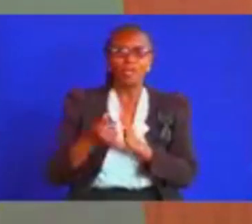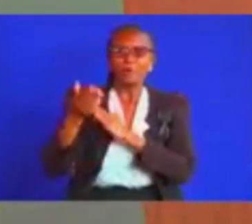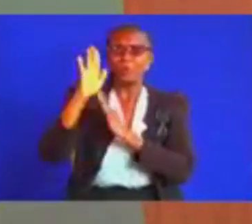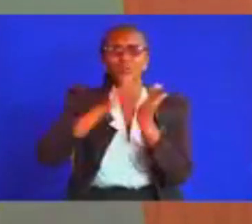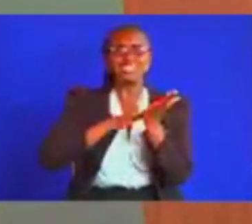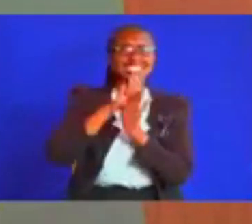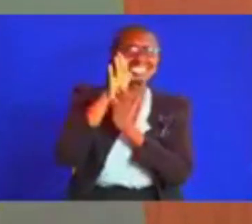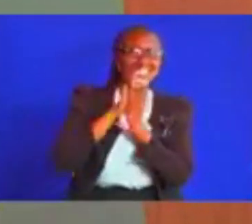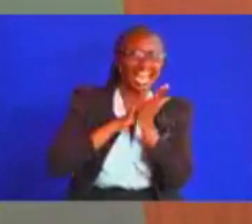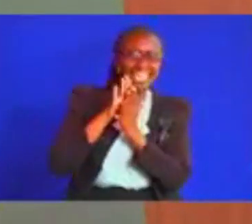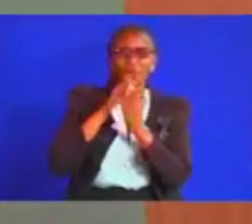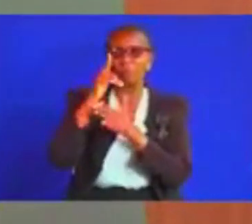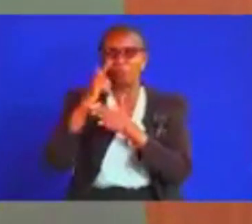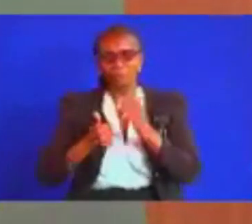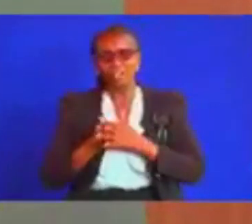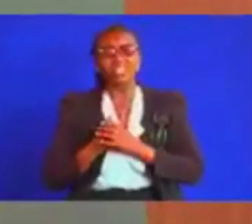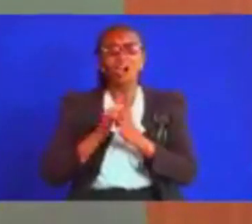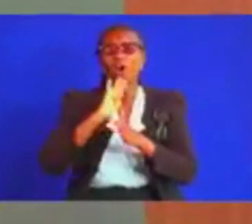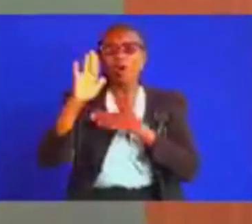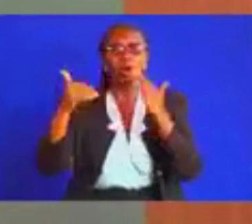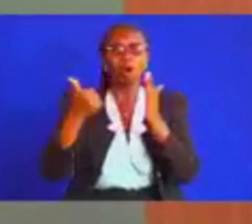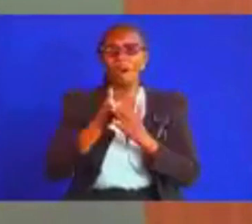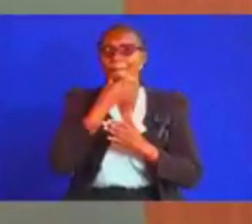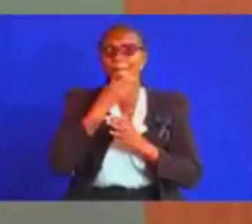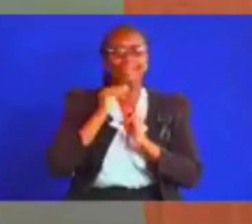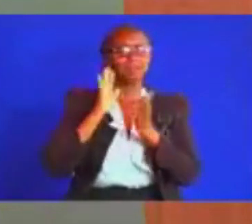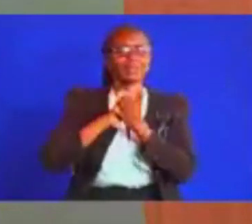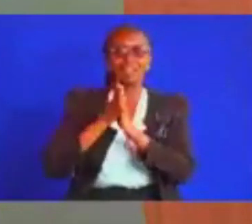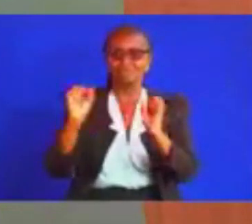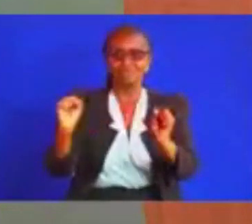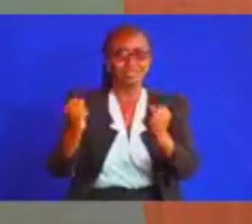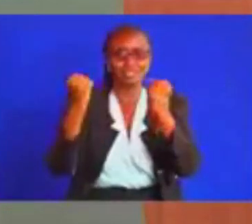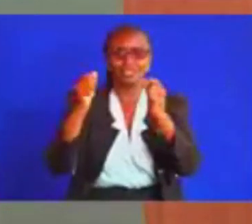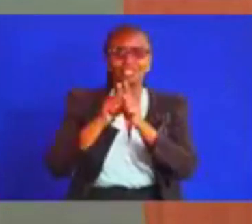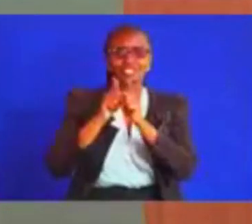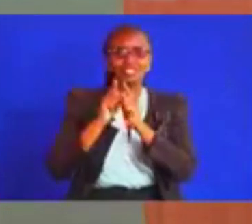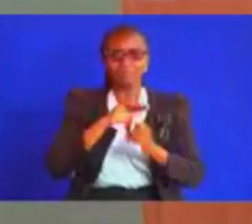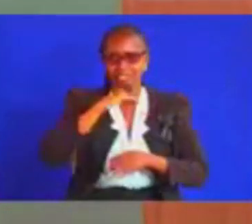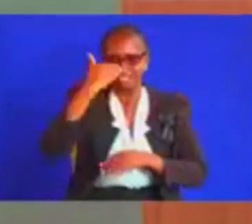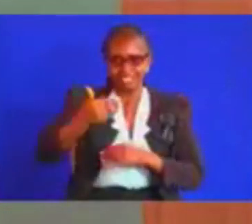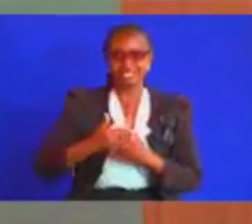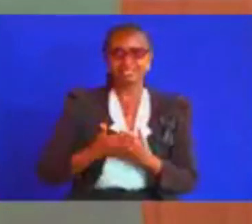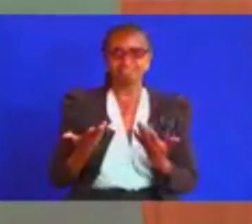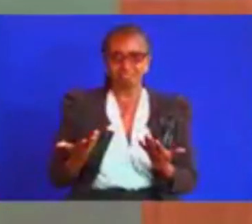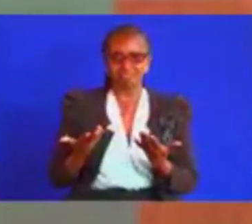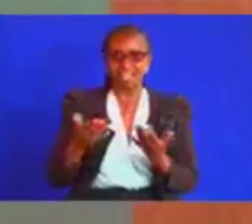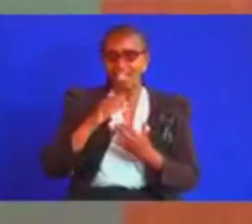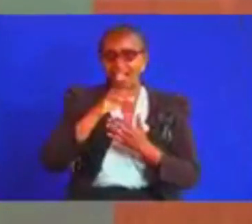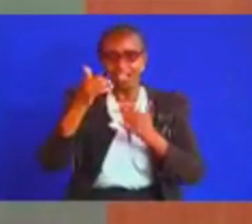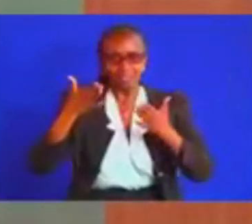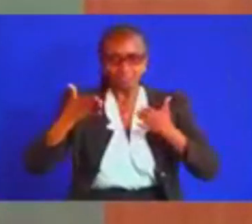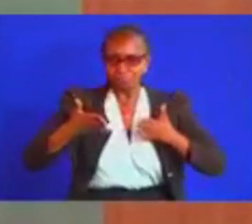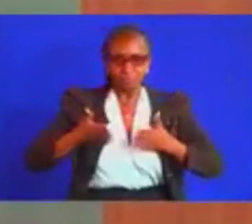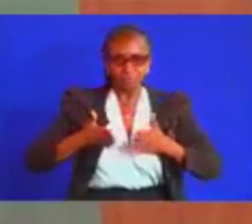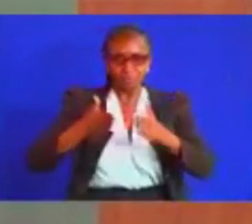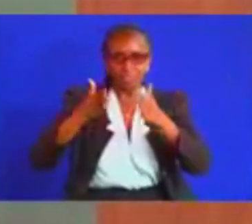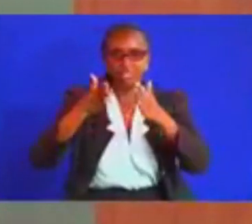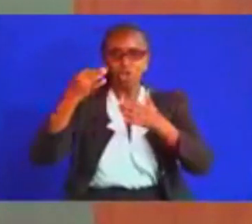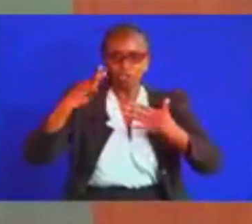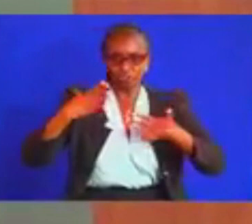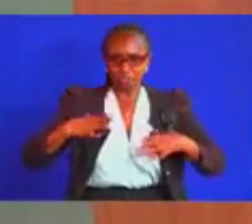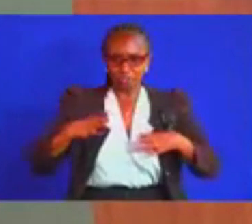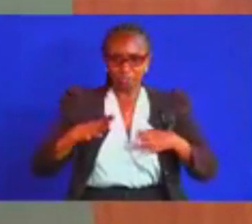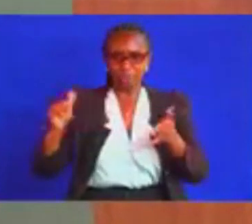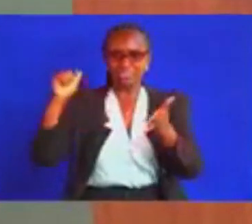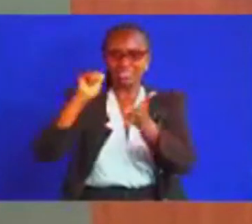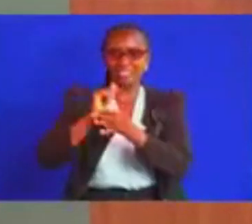desire is number one, that all men be saved. Then the next dimension or the next phase of people is that